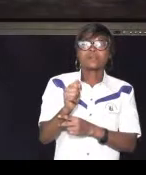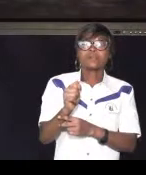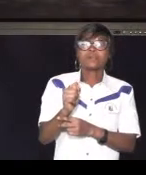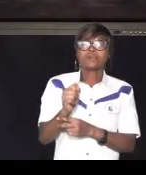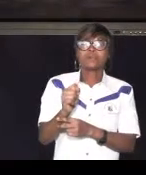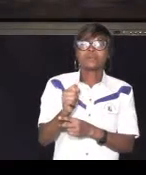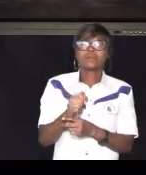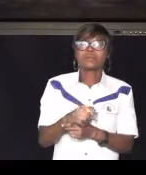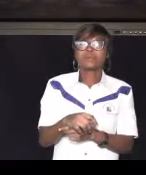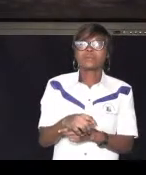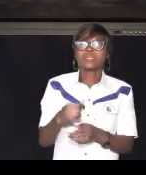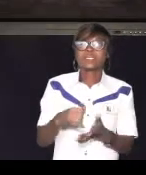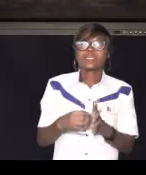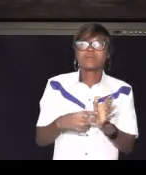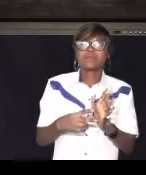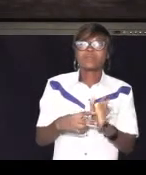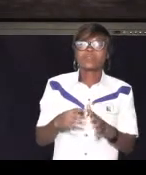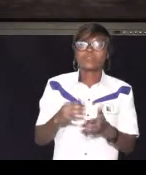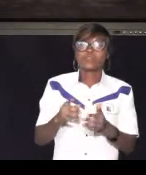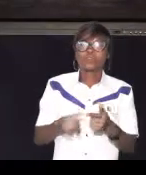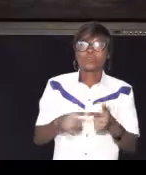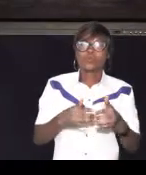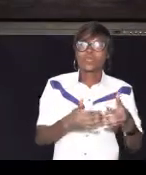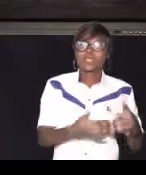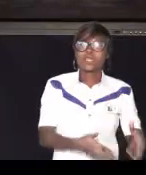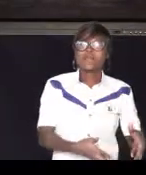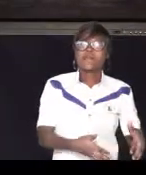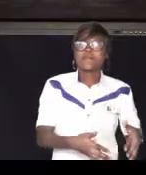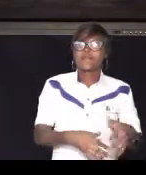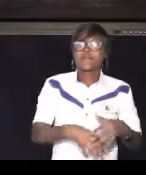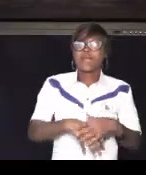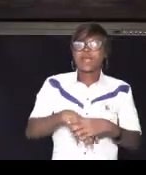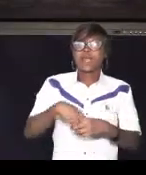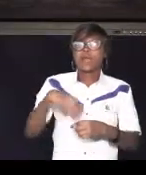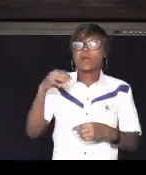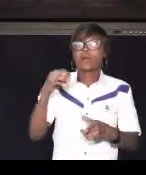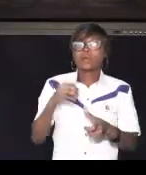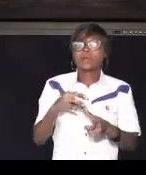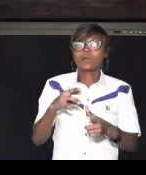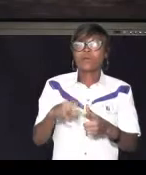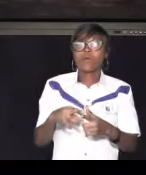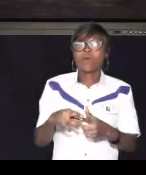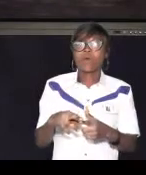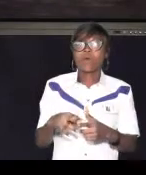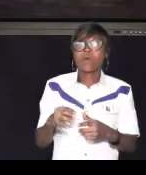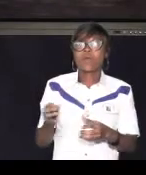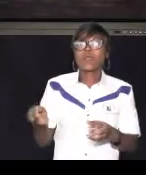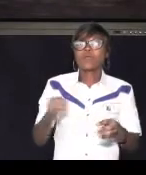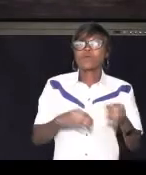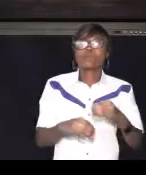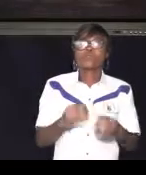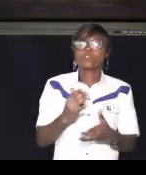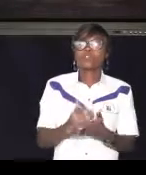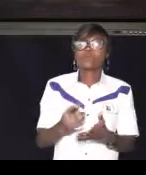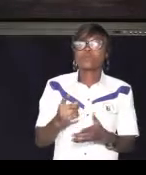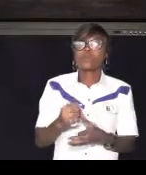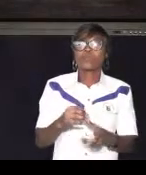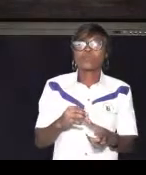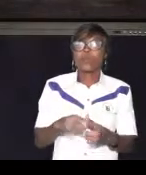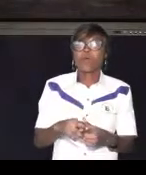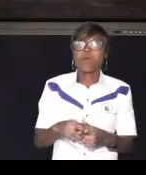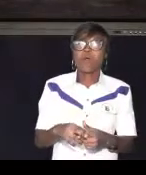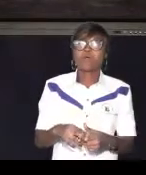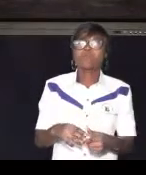O-M-I-T. Omit. It means to leave out or exclude someone or something,